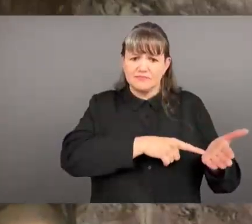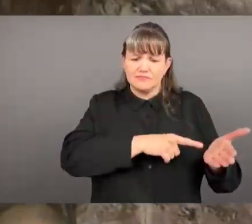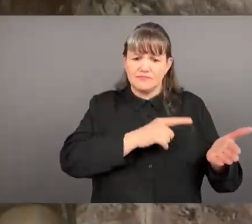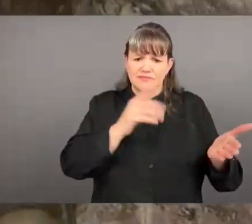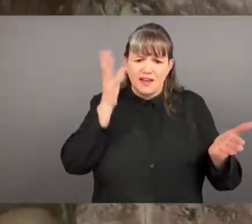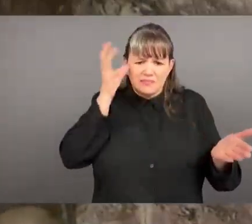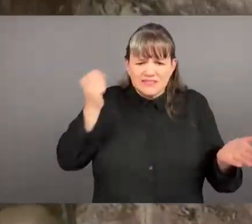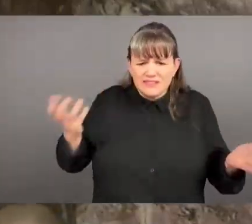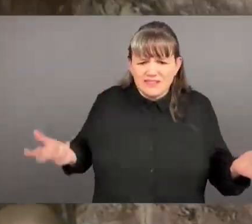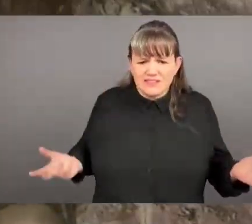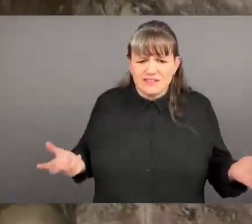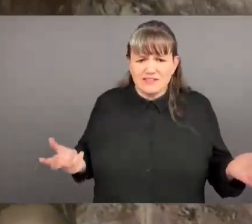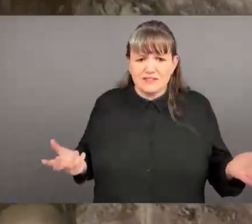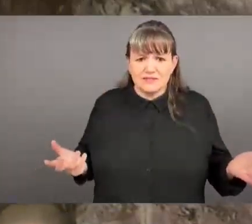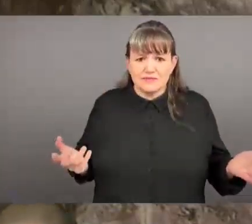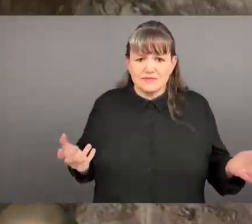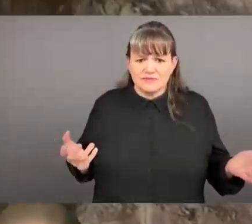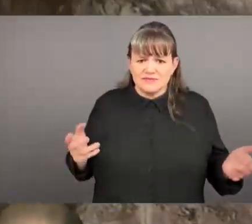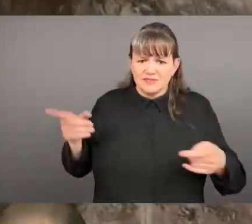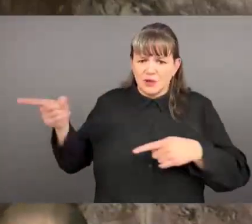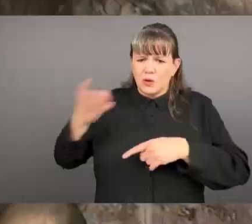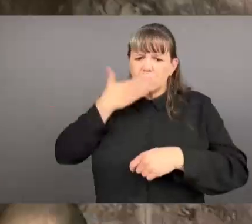House.